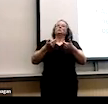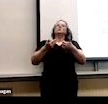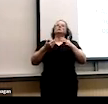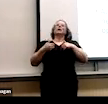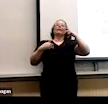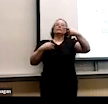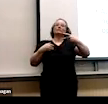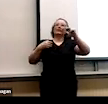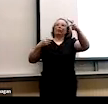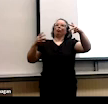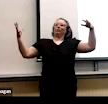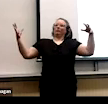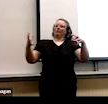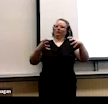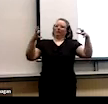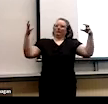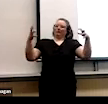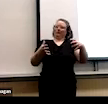on through their transition.